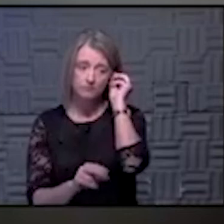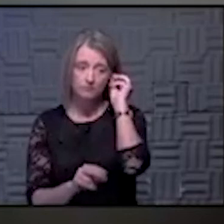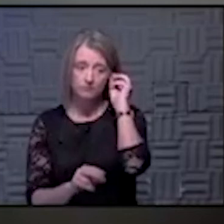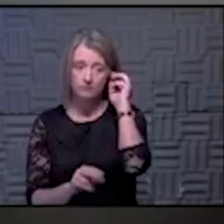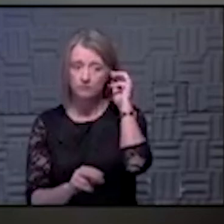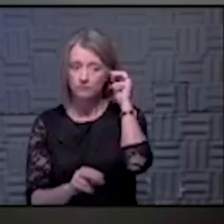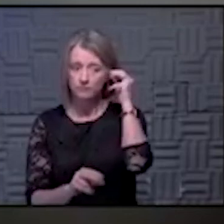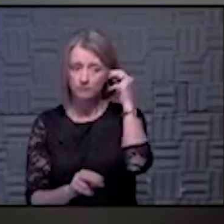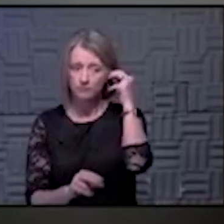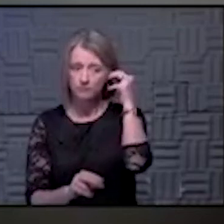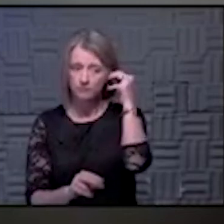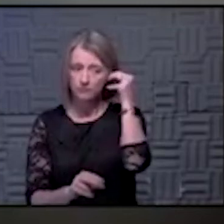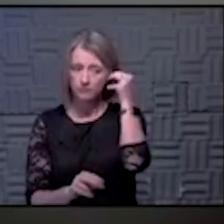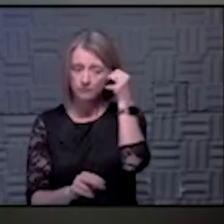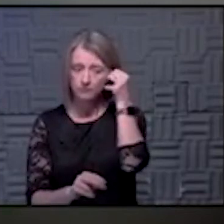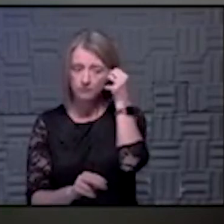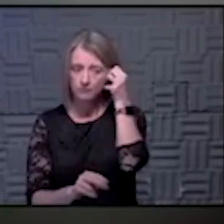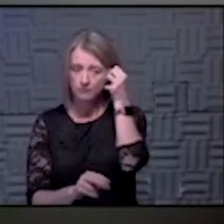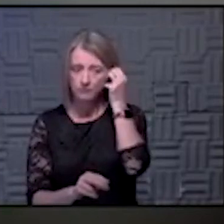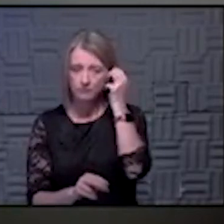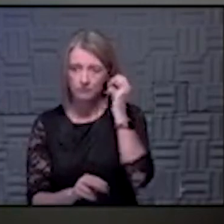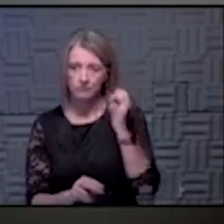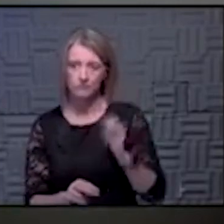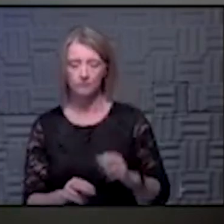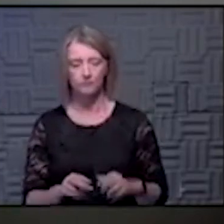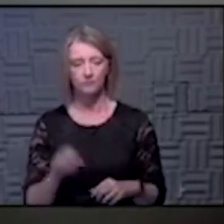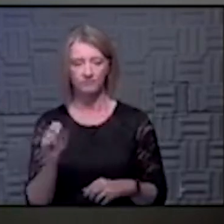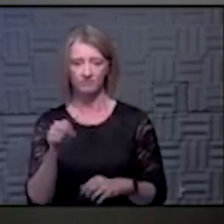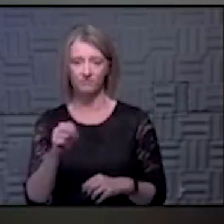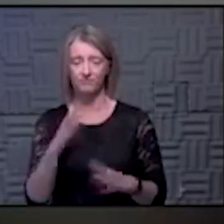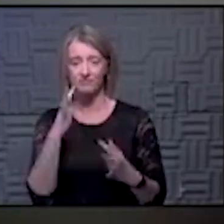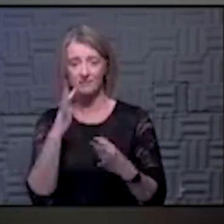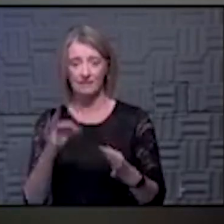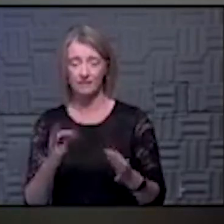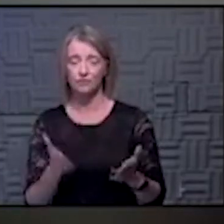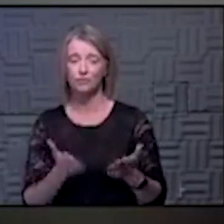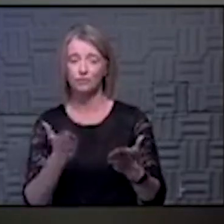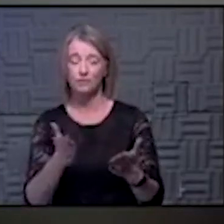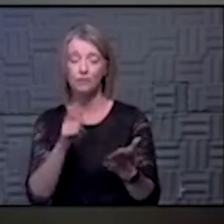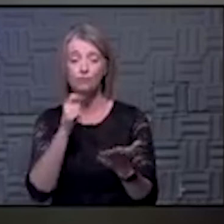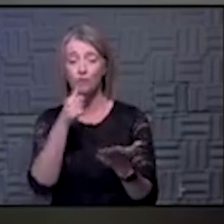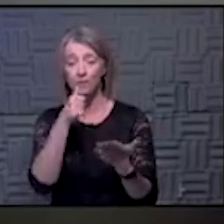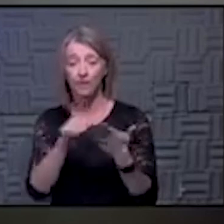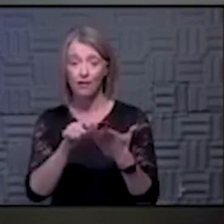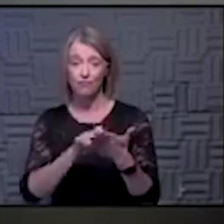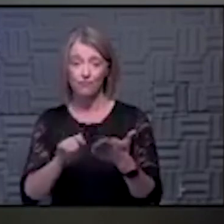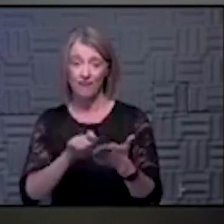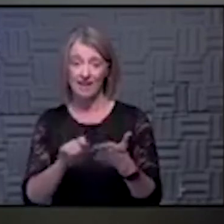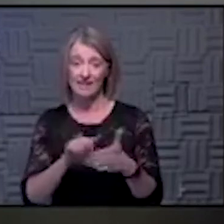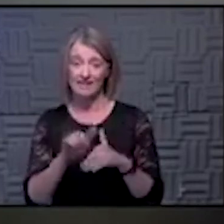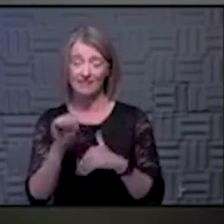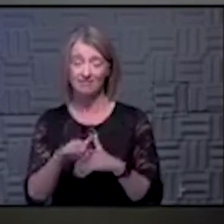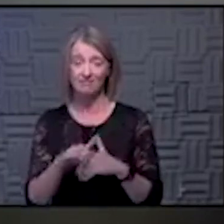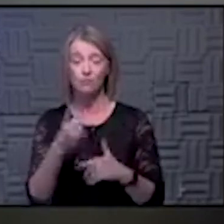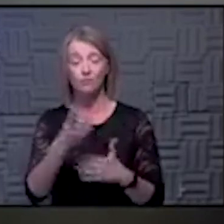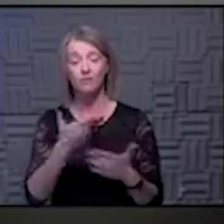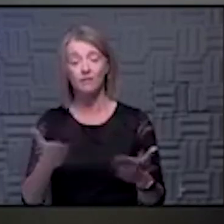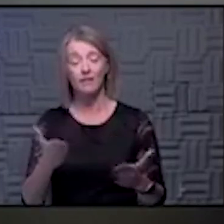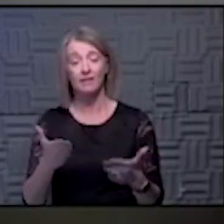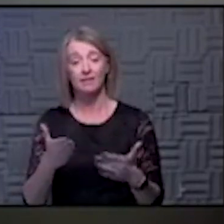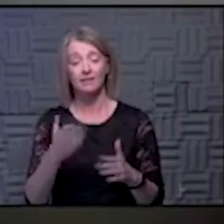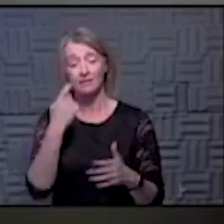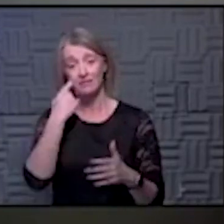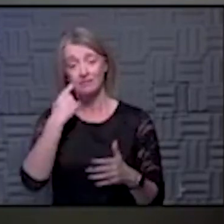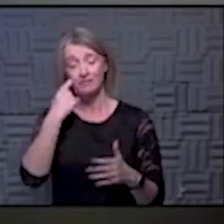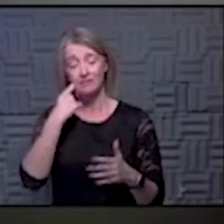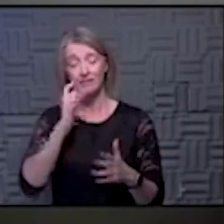I would definitely echo that, reaching out and having that connection. I would also suggest letter writing. It was one of the things that even